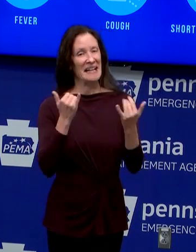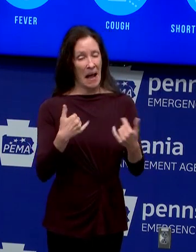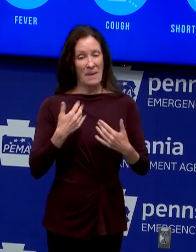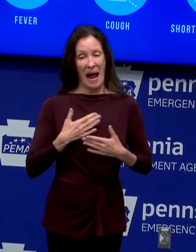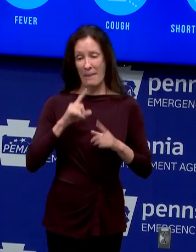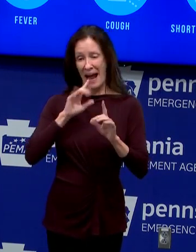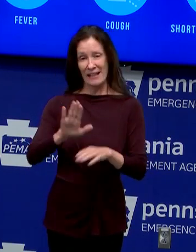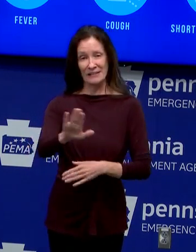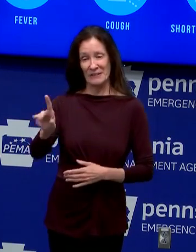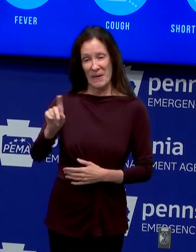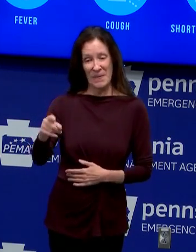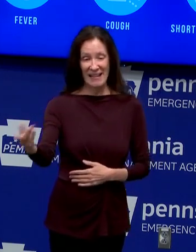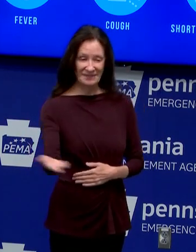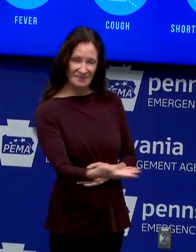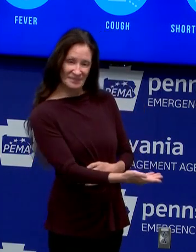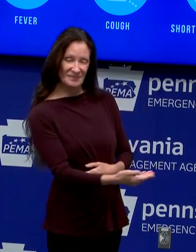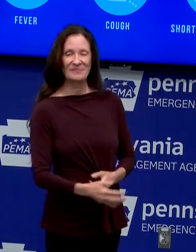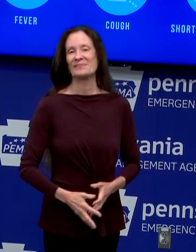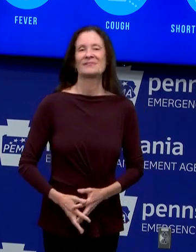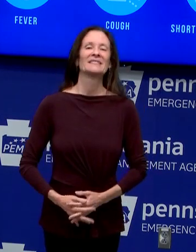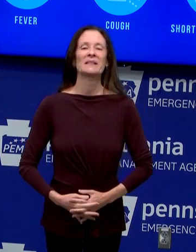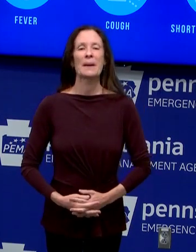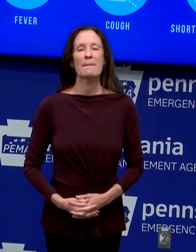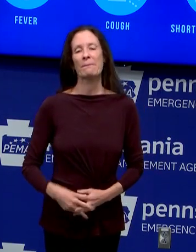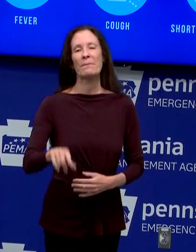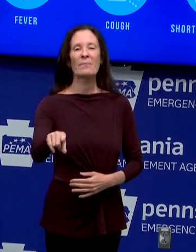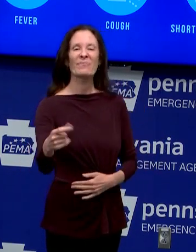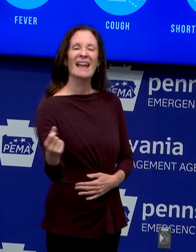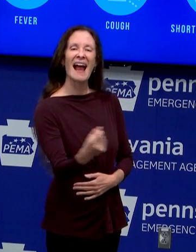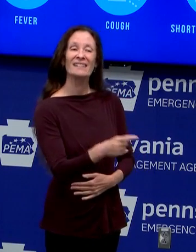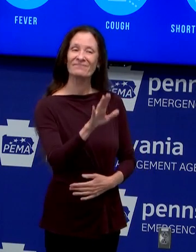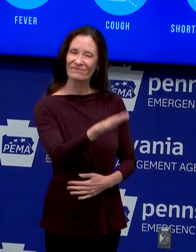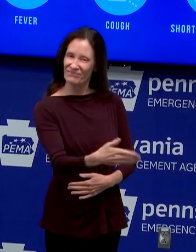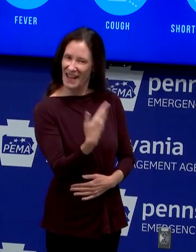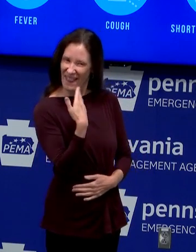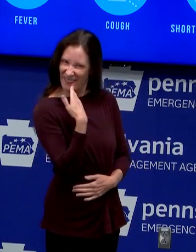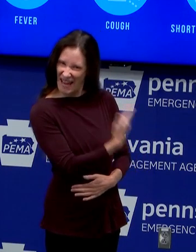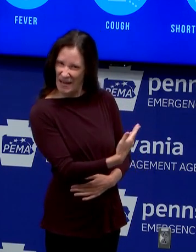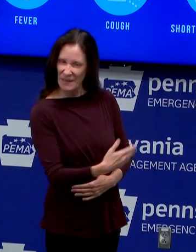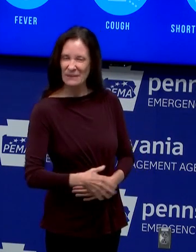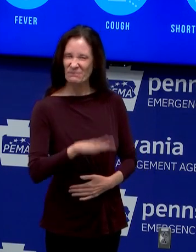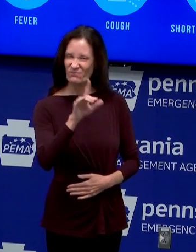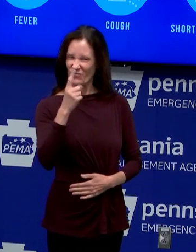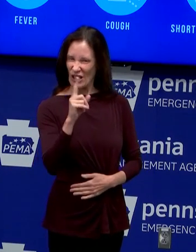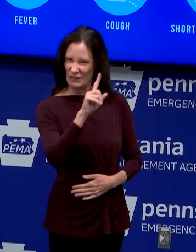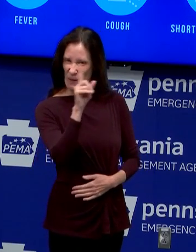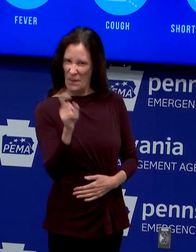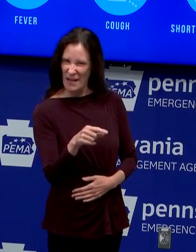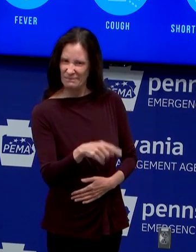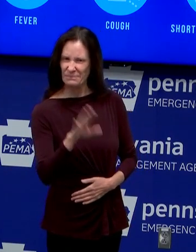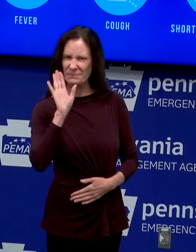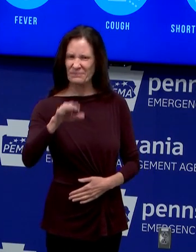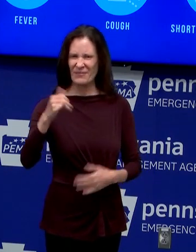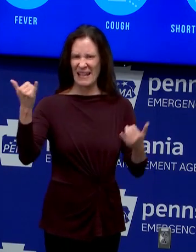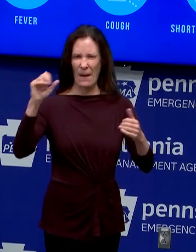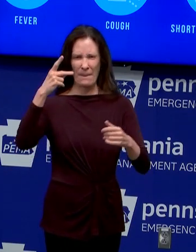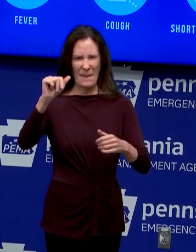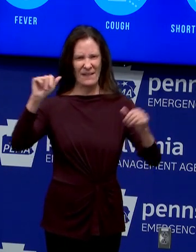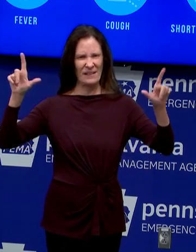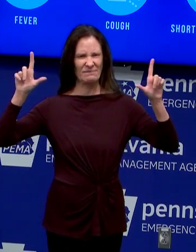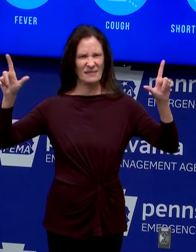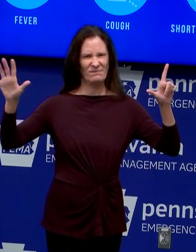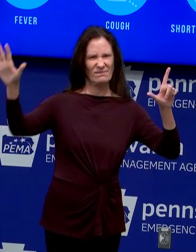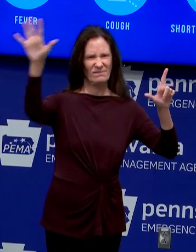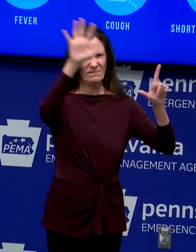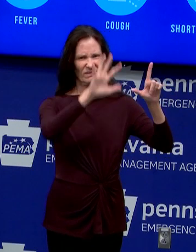questions. Thank you, Secretary. Our first question is from ABC 27. Is the state stepping up license inspections of